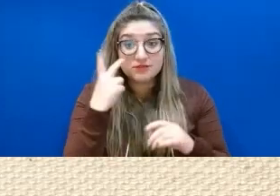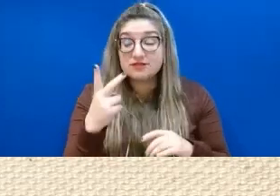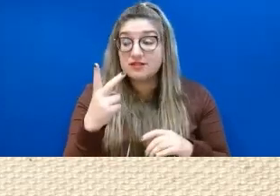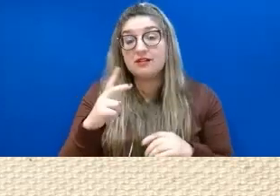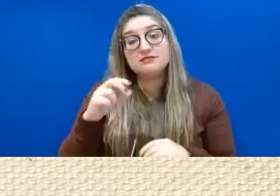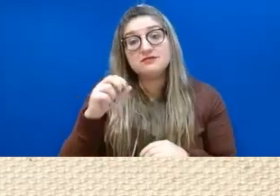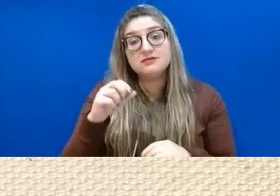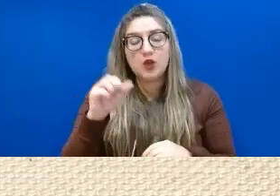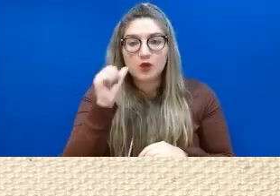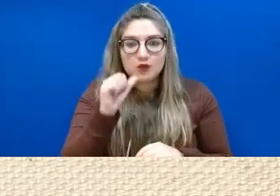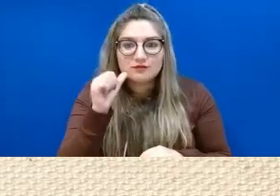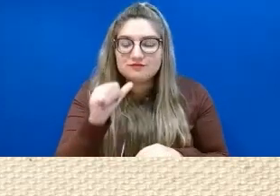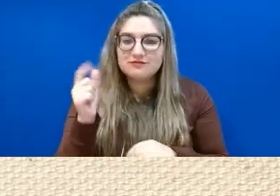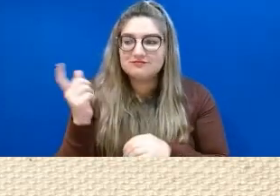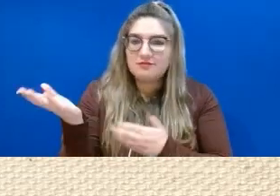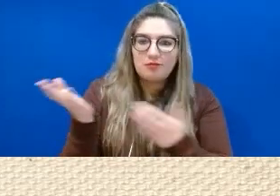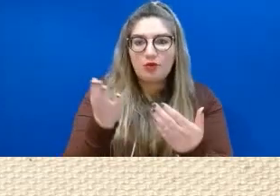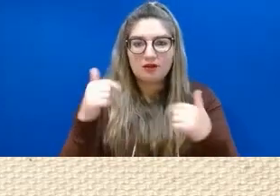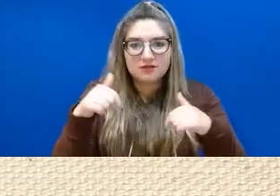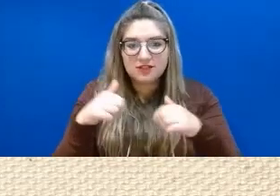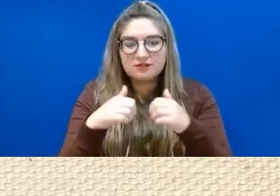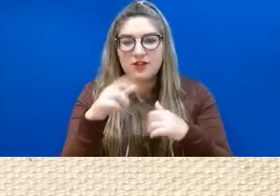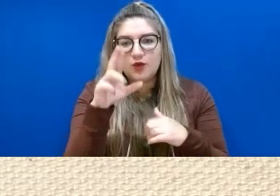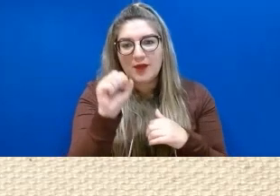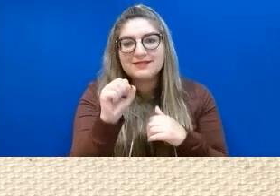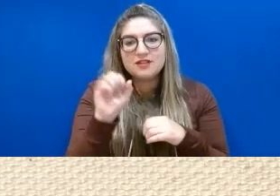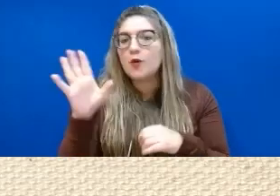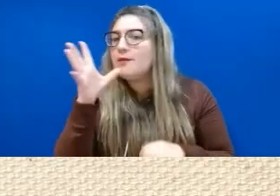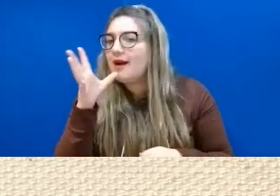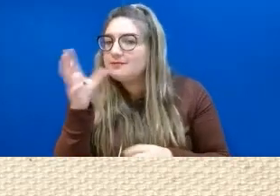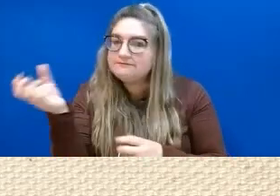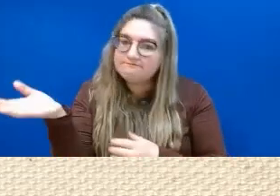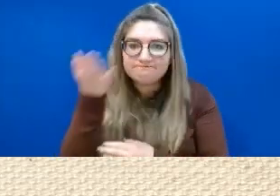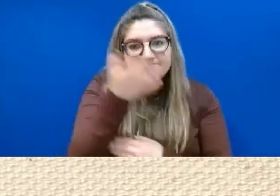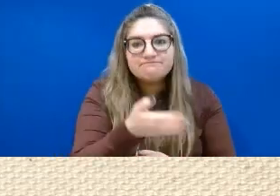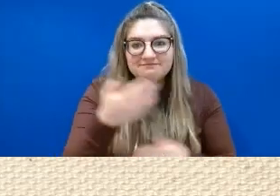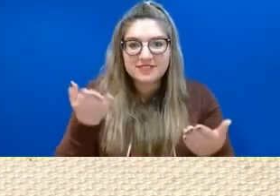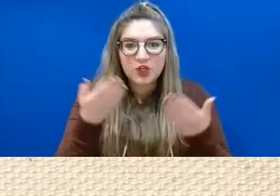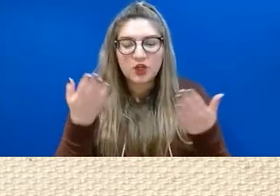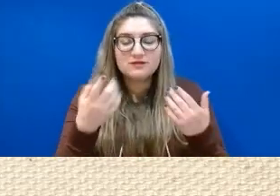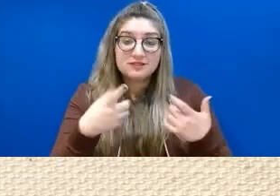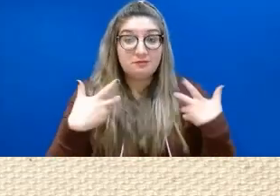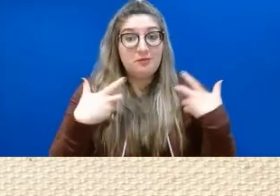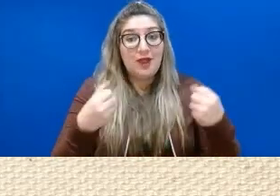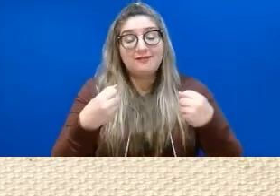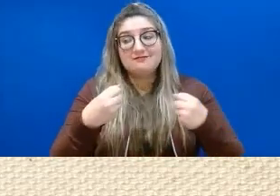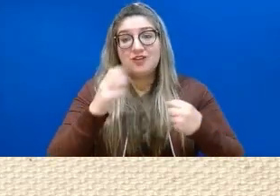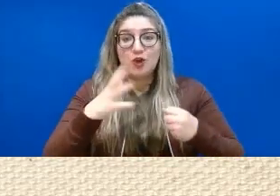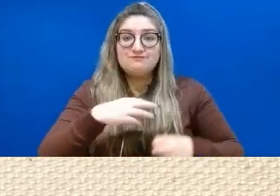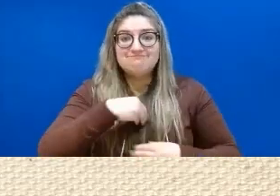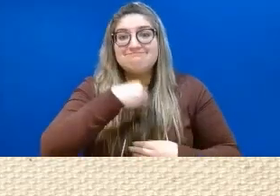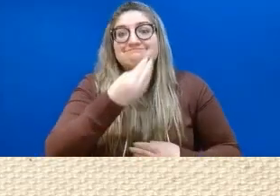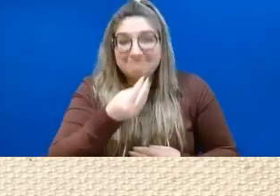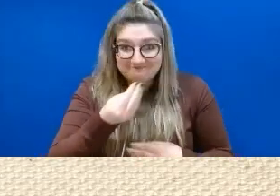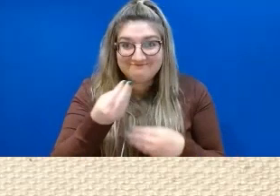becoming a dream. She was brave enough to share her story. So that way we can understand a little more